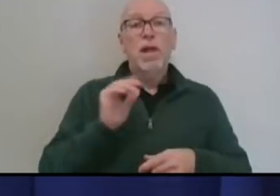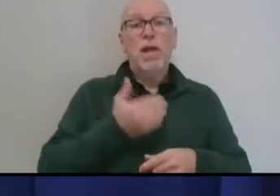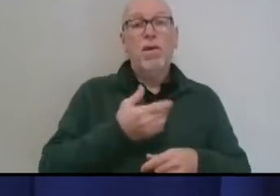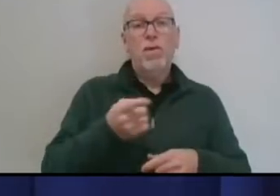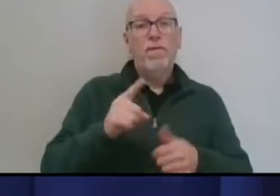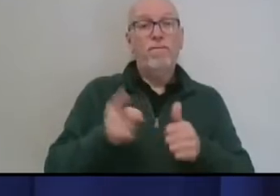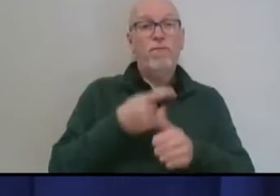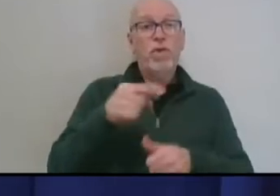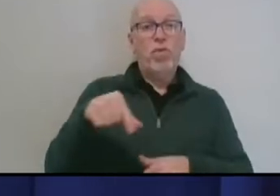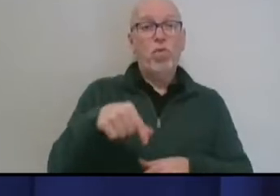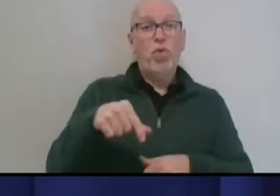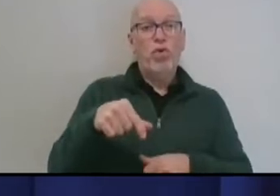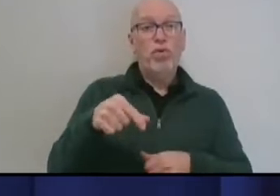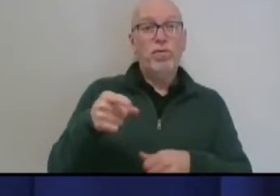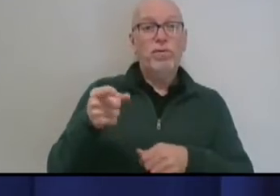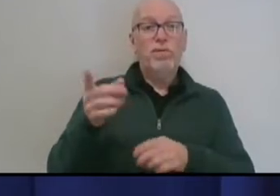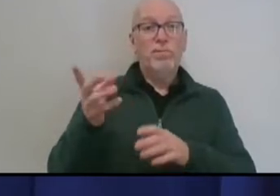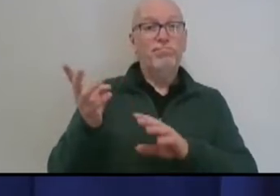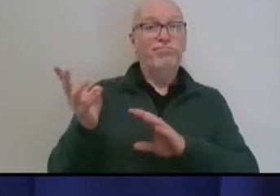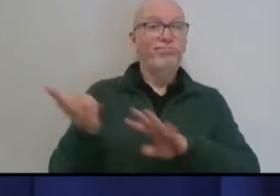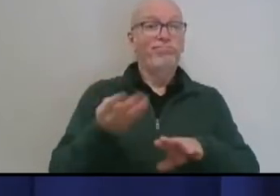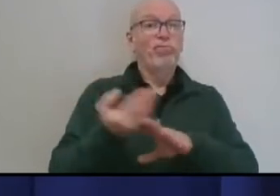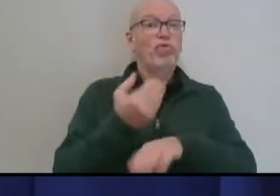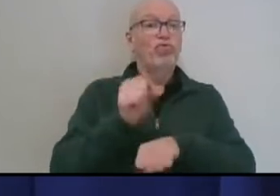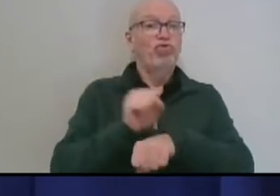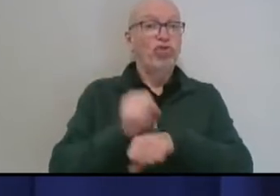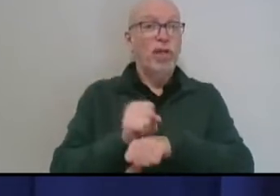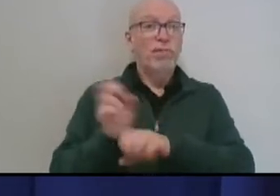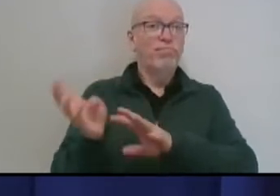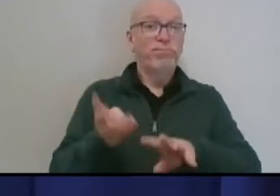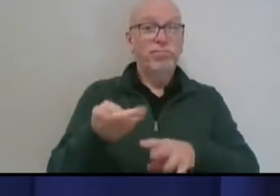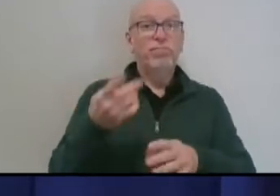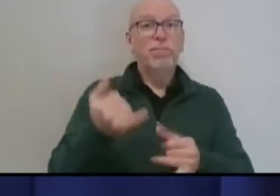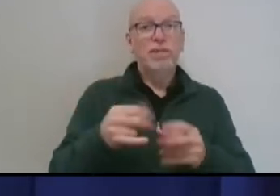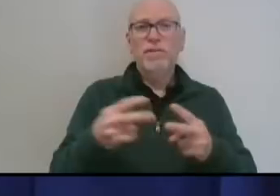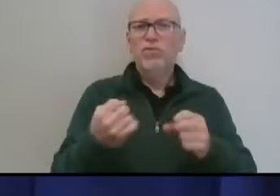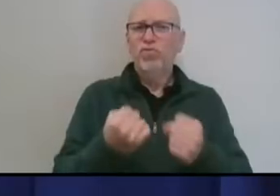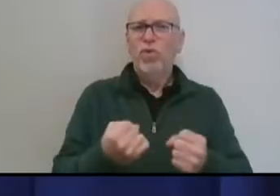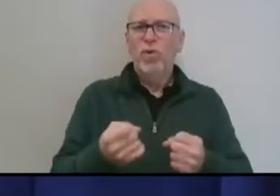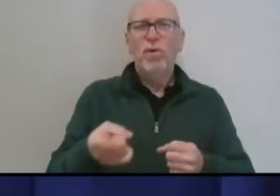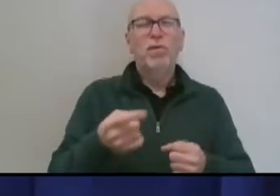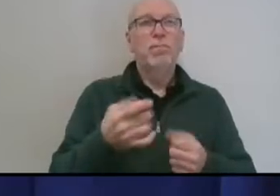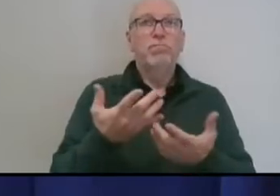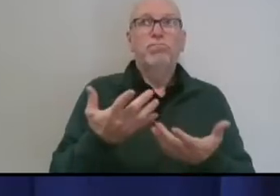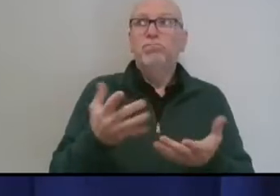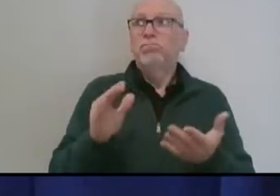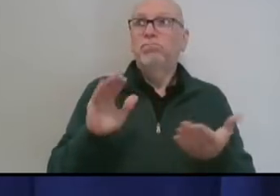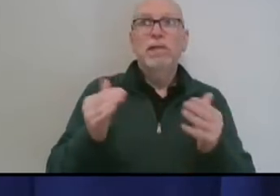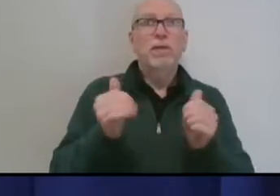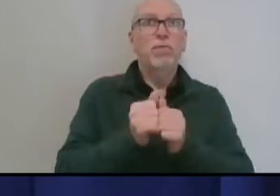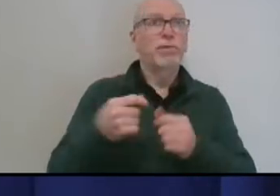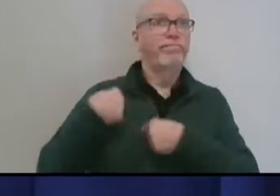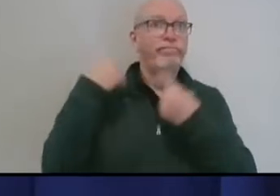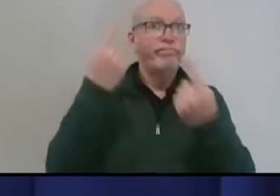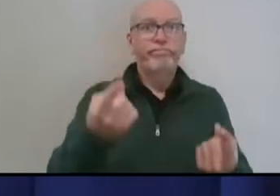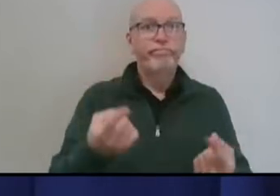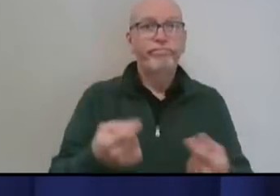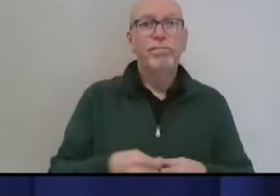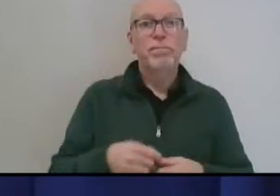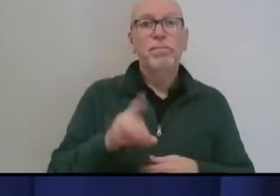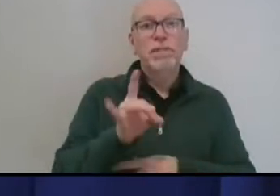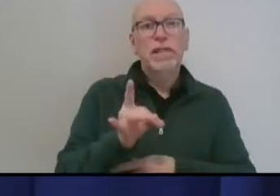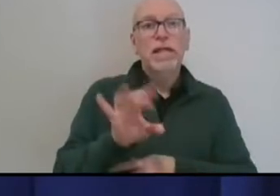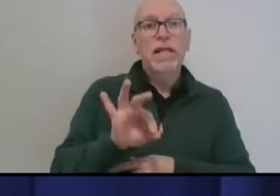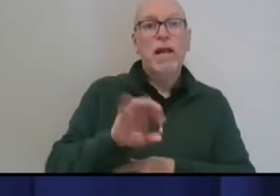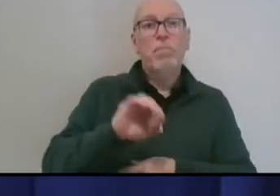quarter pipeline so far for new job commitments is very strong, as strong as I've ever seen it. 89%